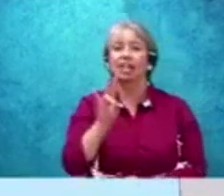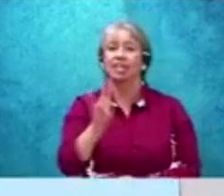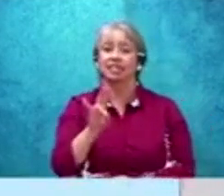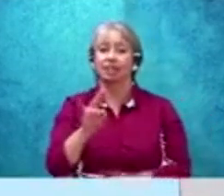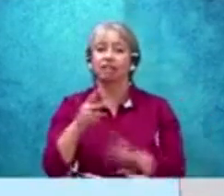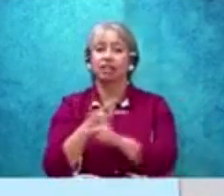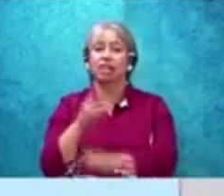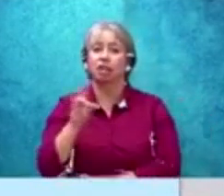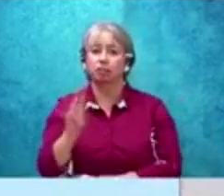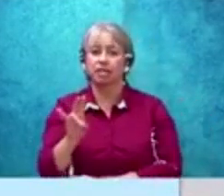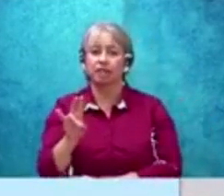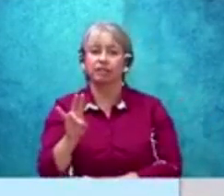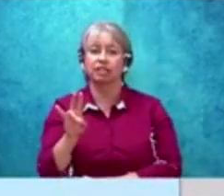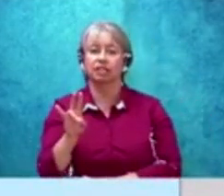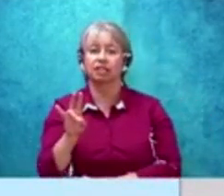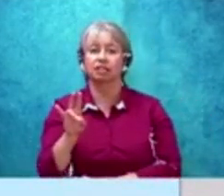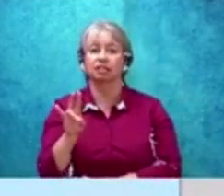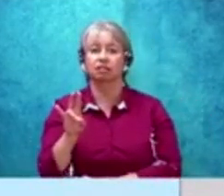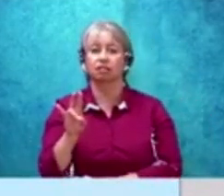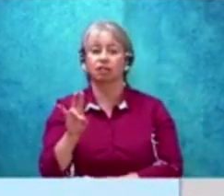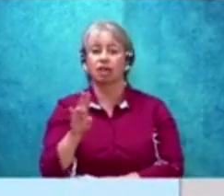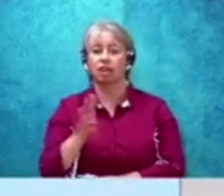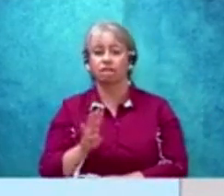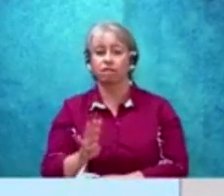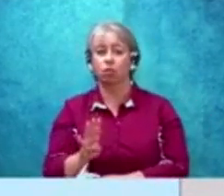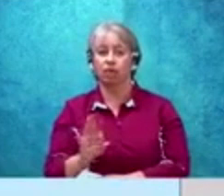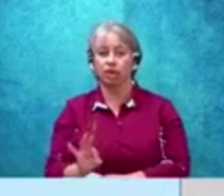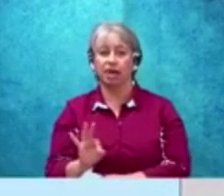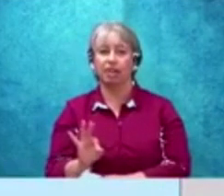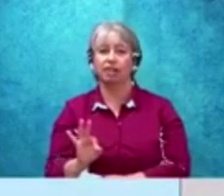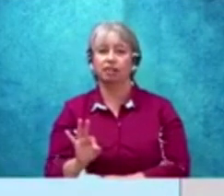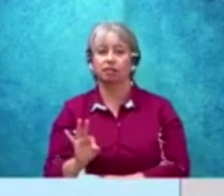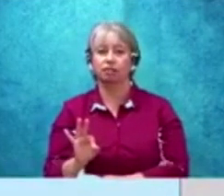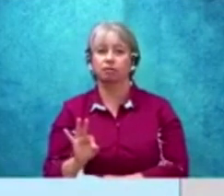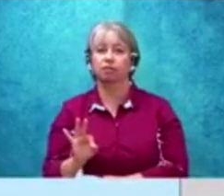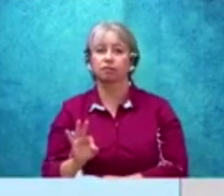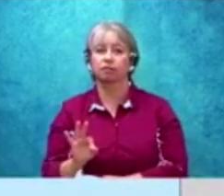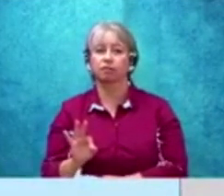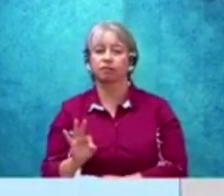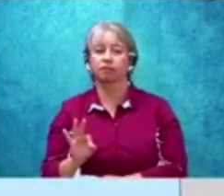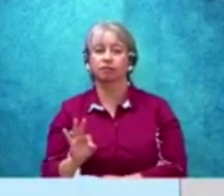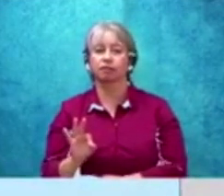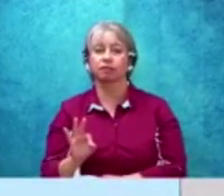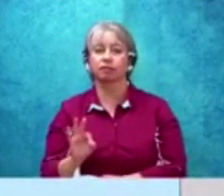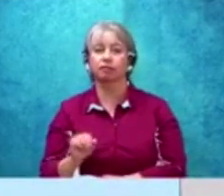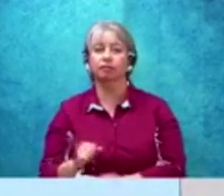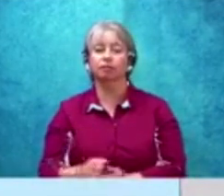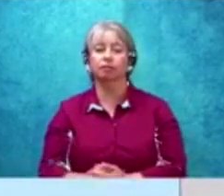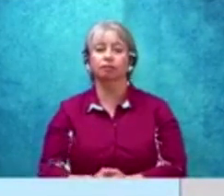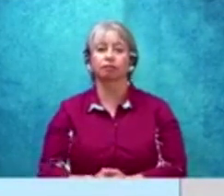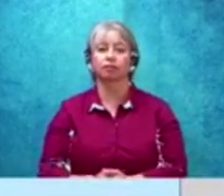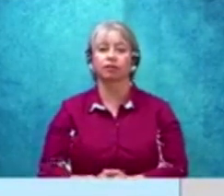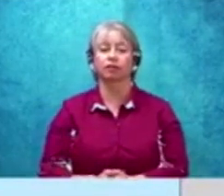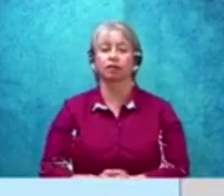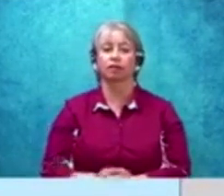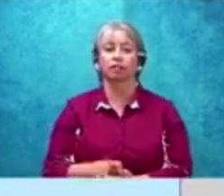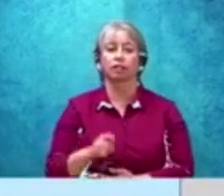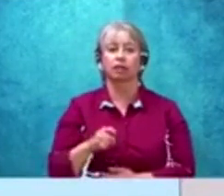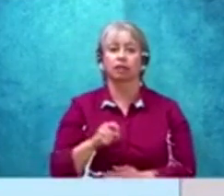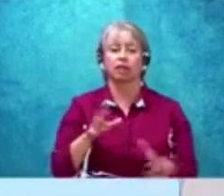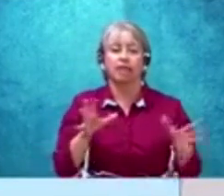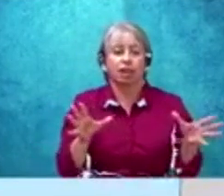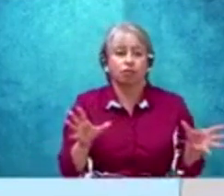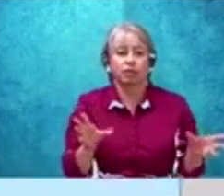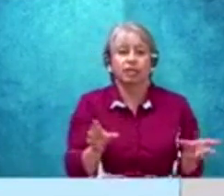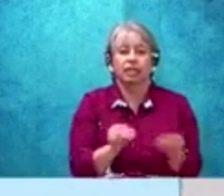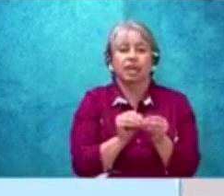7 would give us 49. Now we need to get the sum